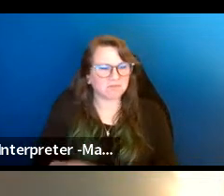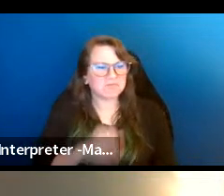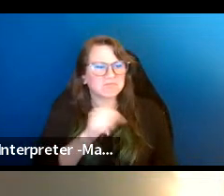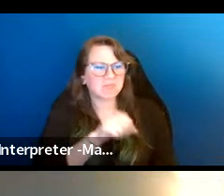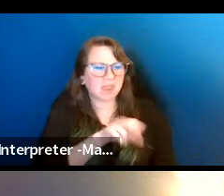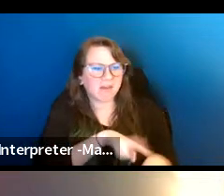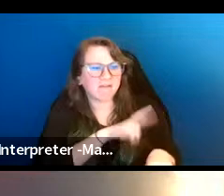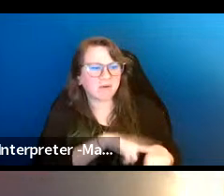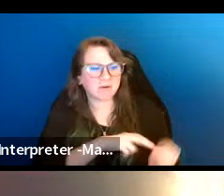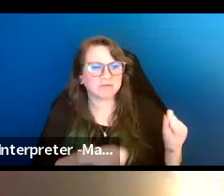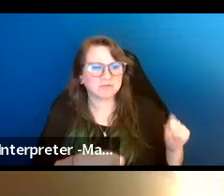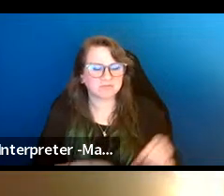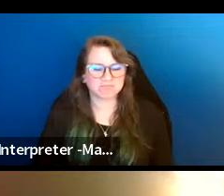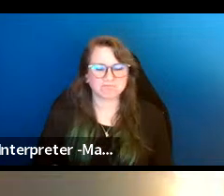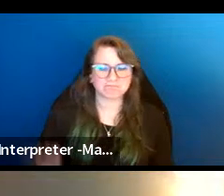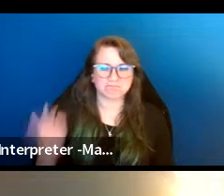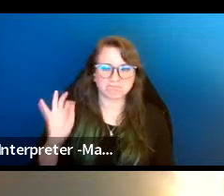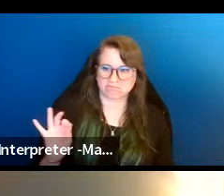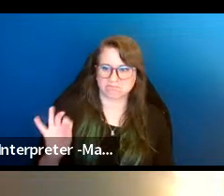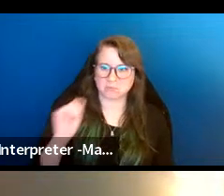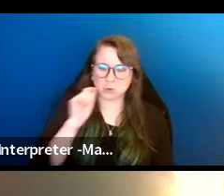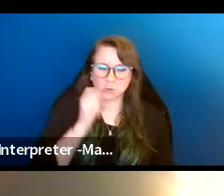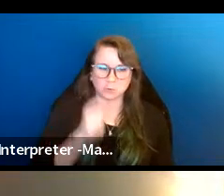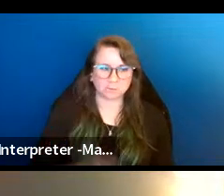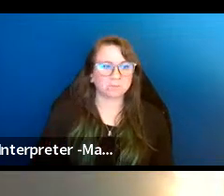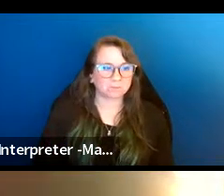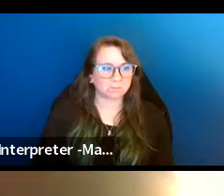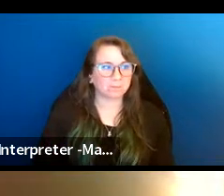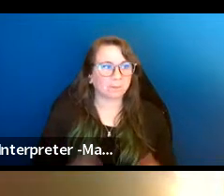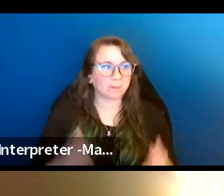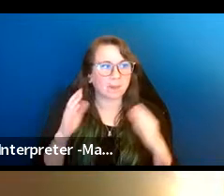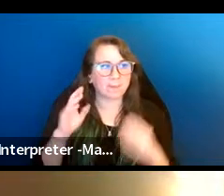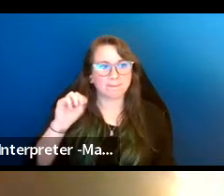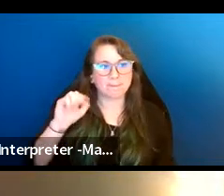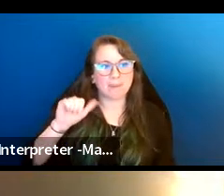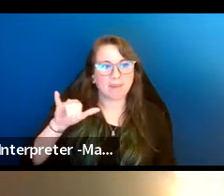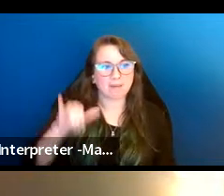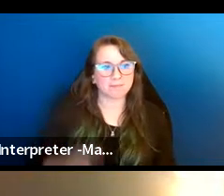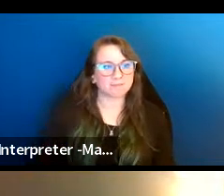Yeah. Okay, cool. Commissioner May?